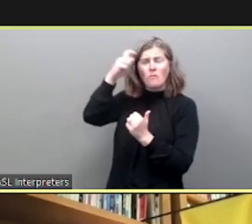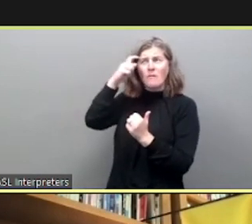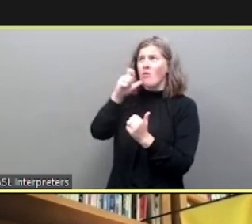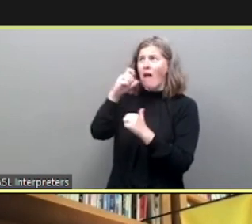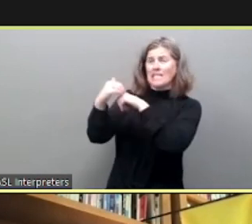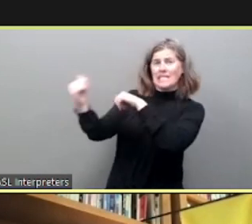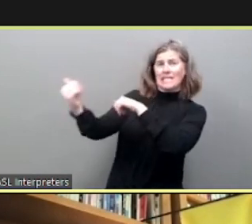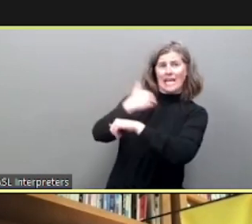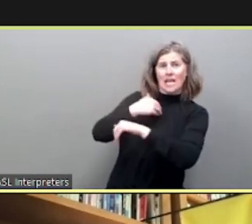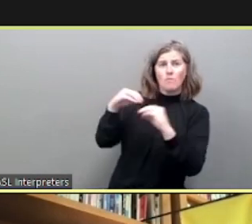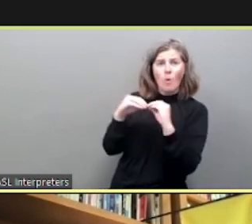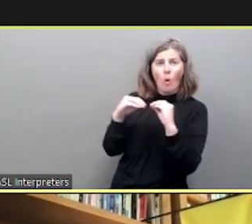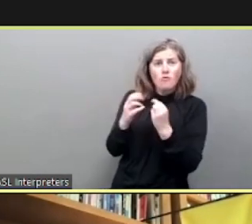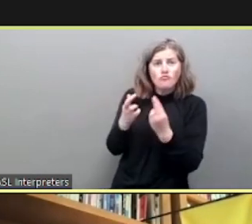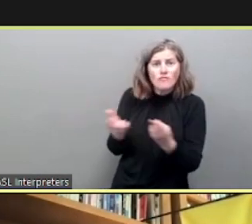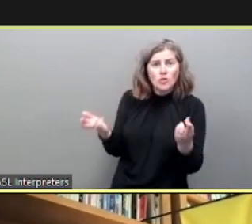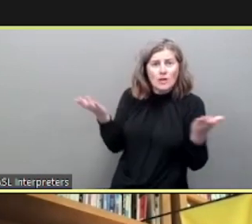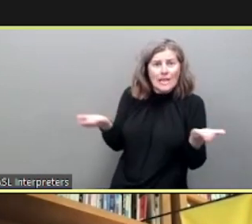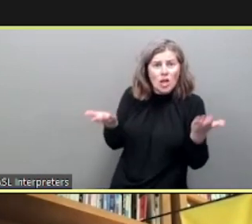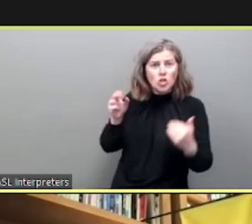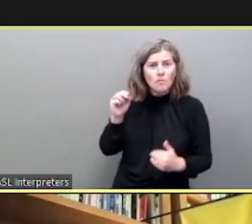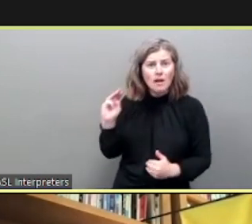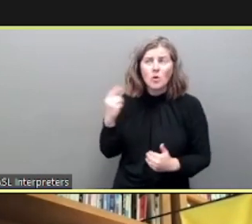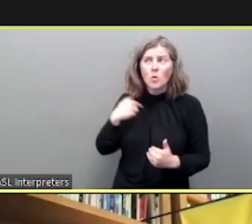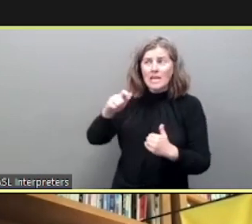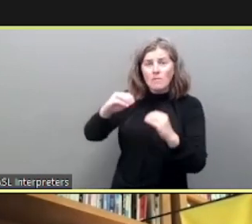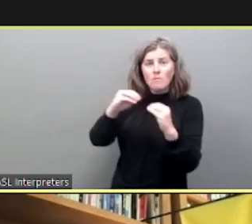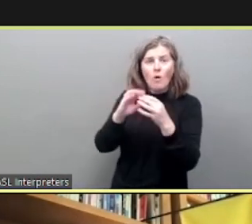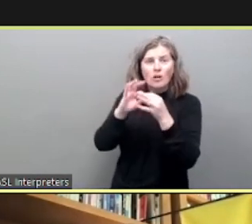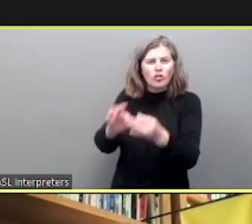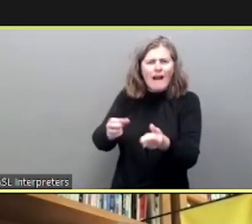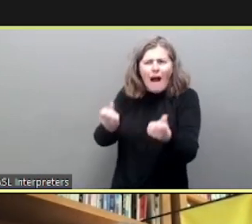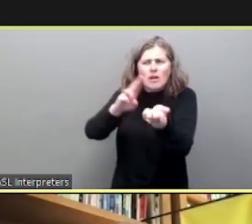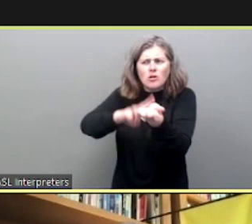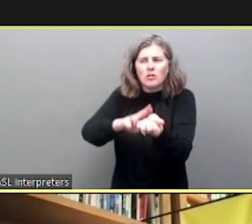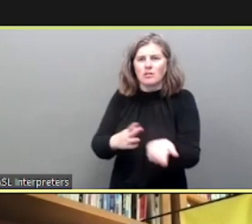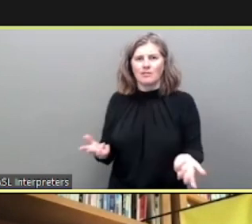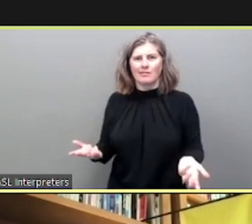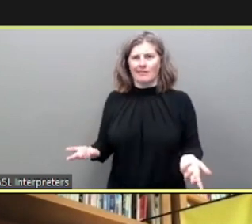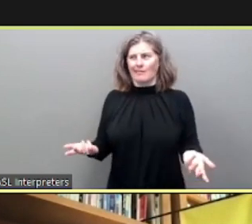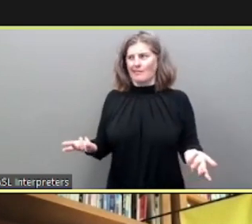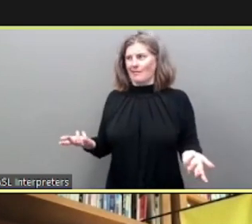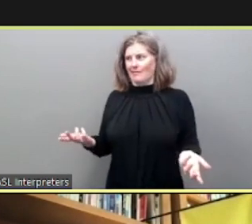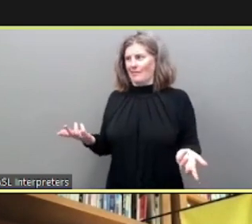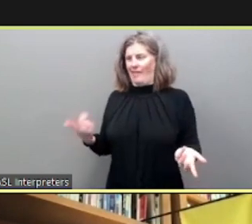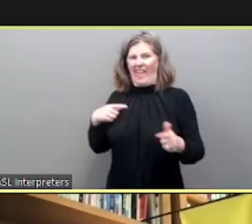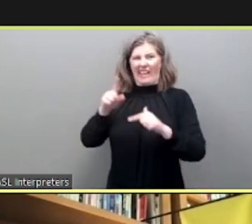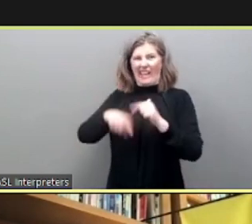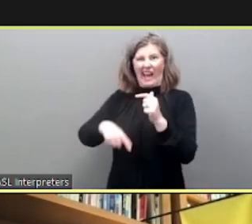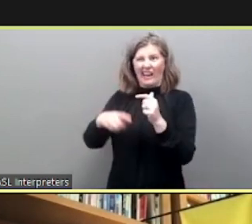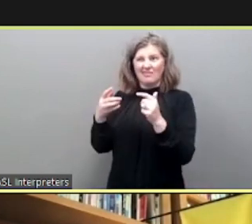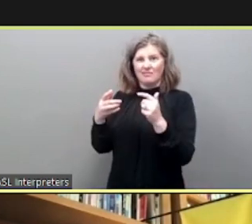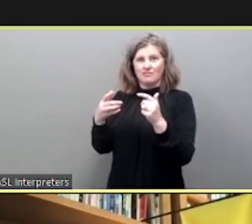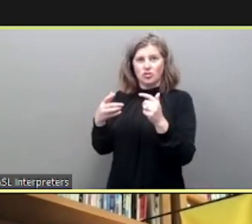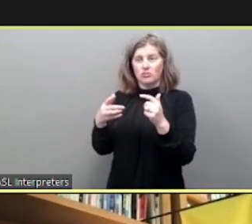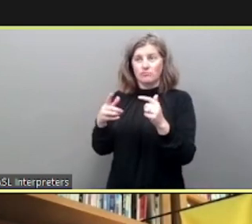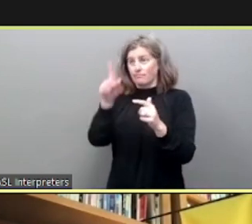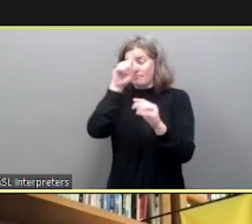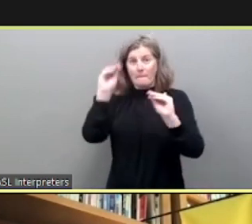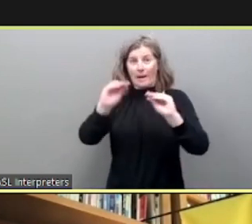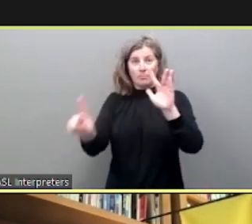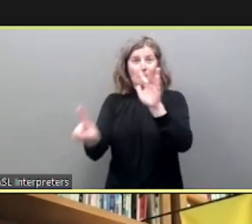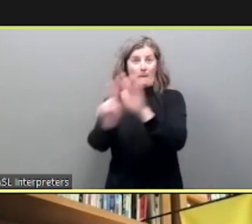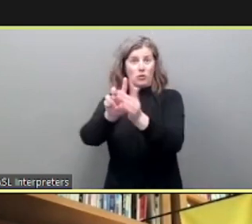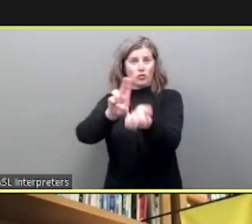sending New Mexico all the resources we needed in terms of nurses. And I said, well, they can't produce nurses out of thin air.